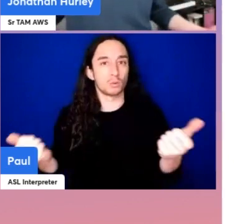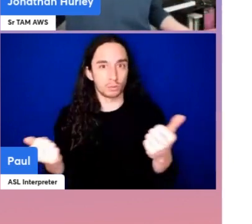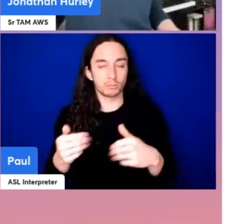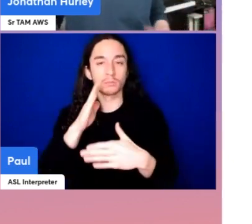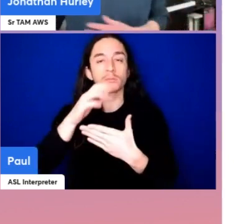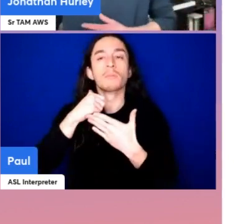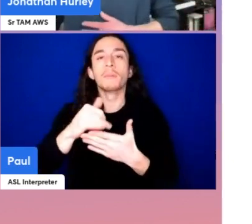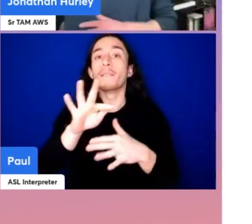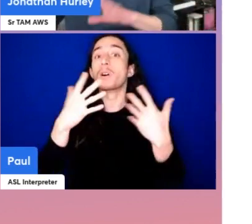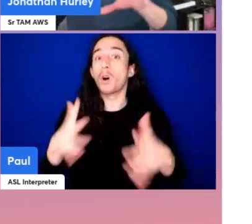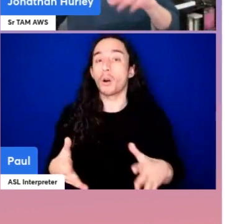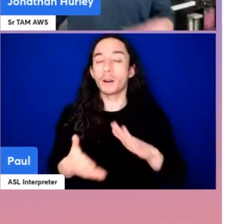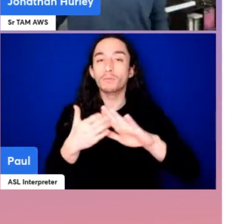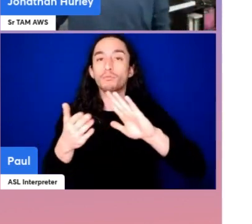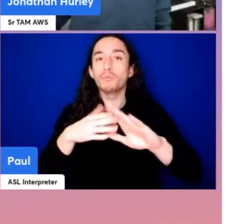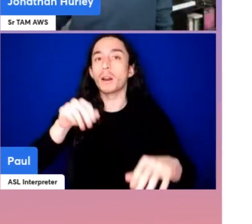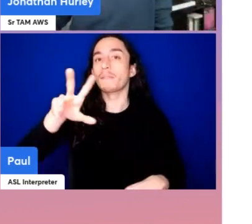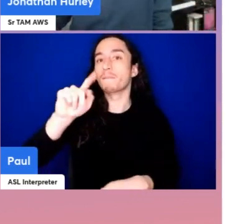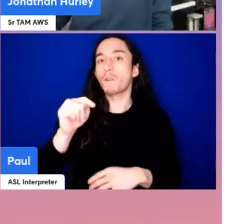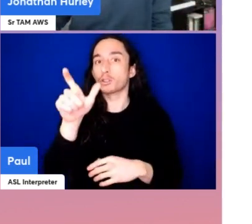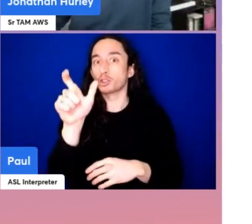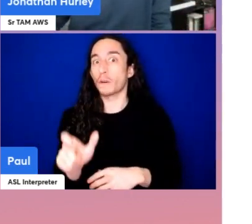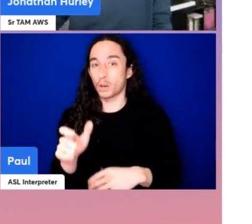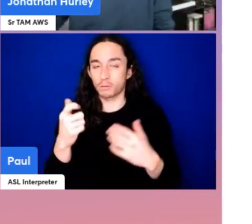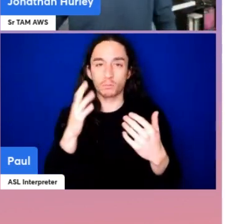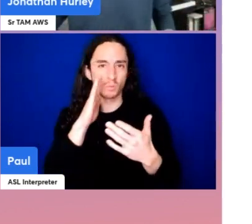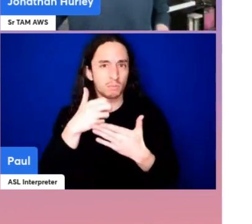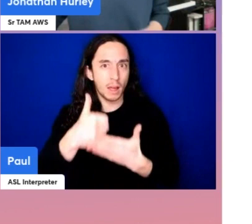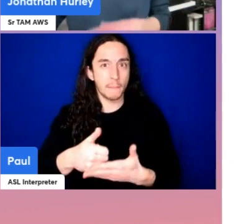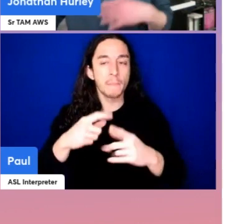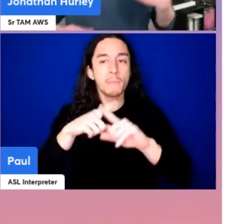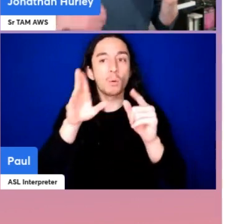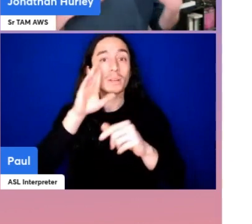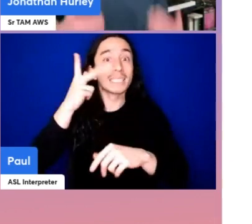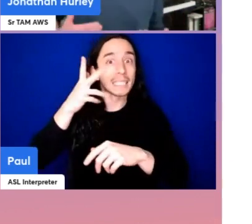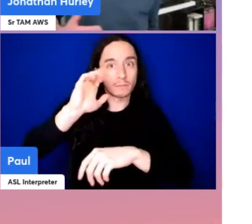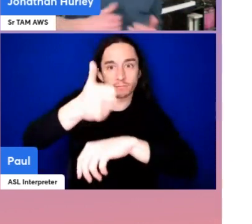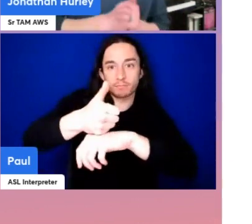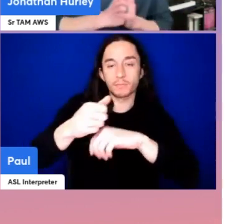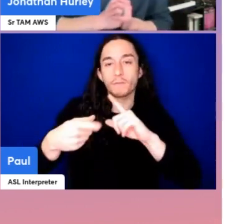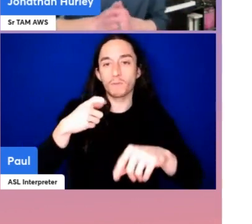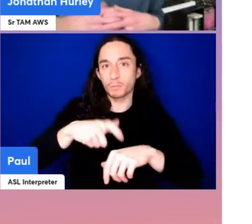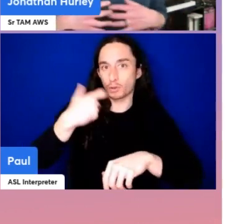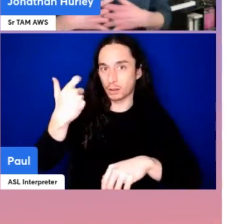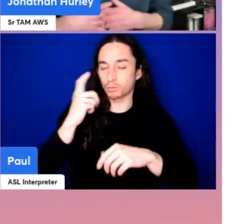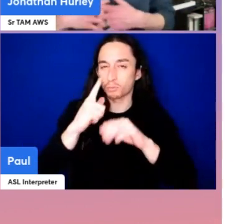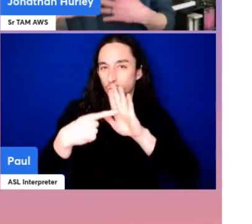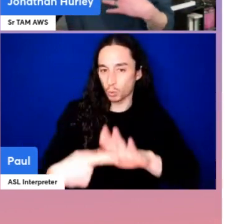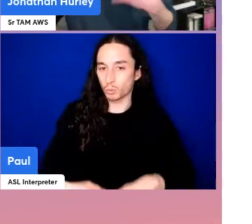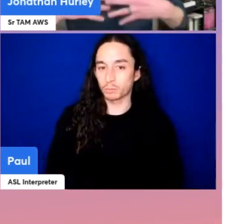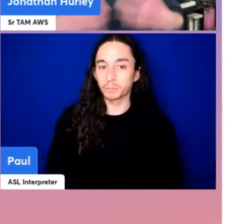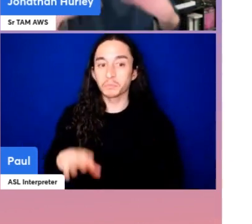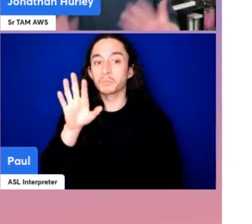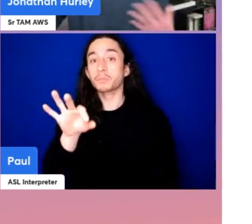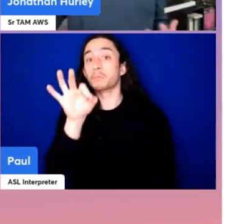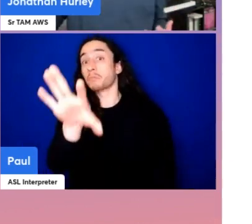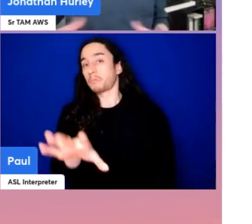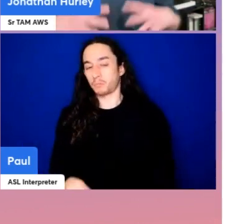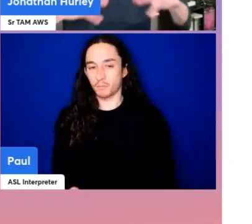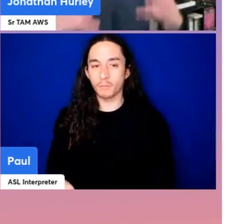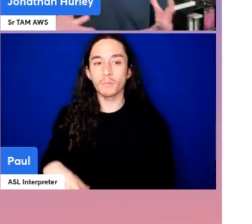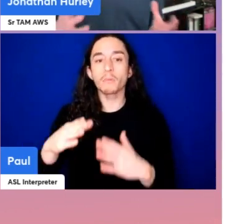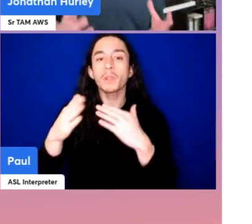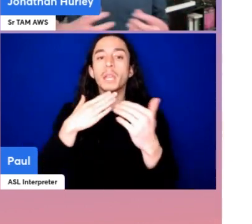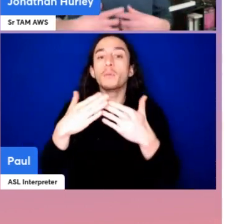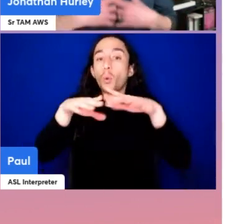already running Vault Server, but we're going to see an implementation of it from scratch anyway. One important note. Even though you could do